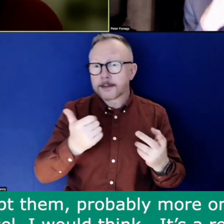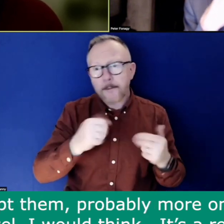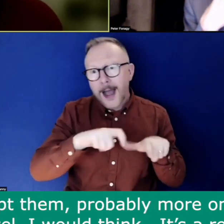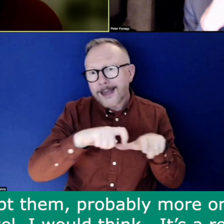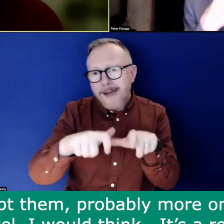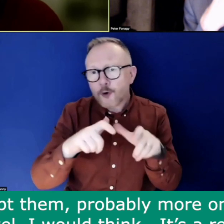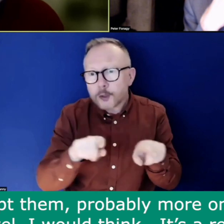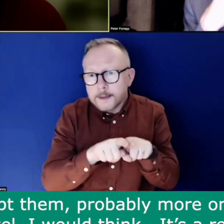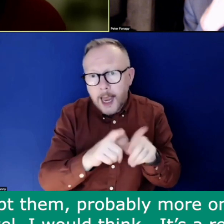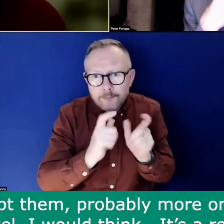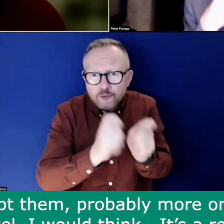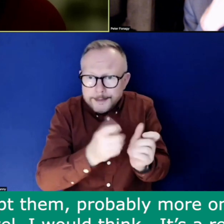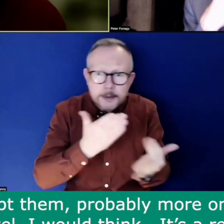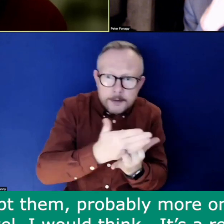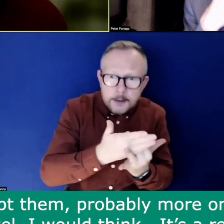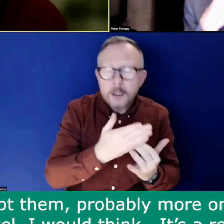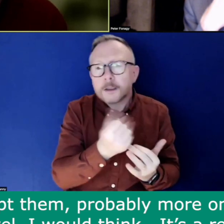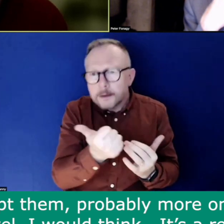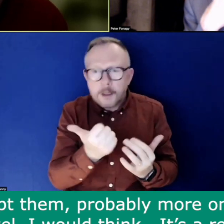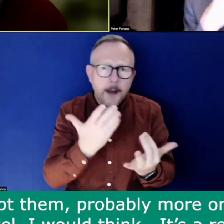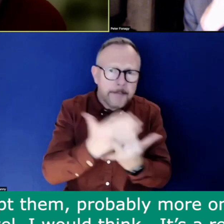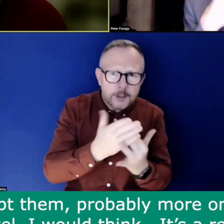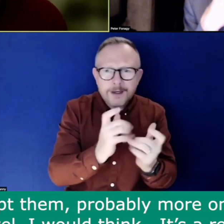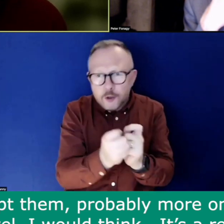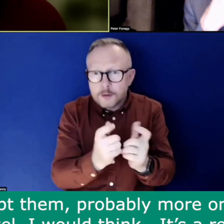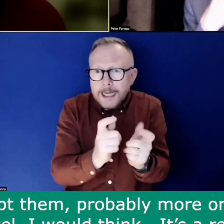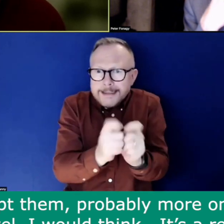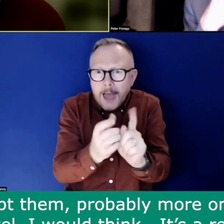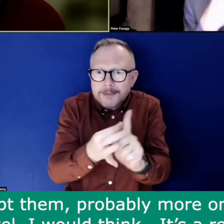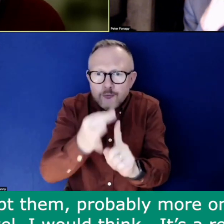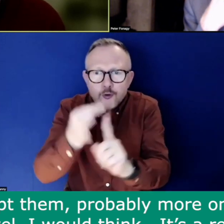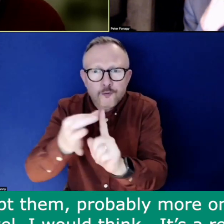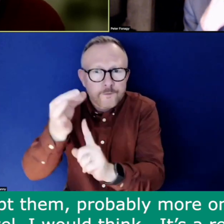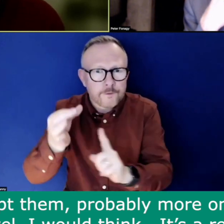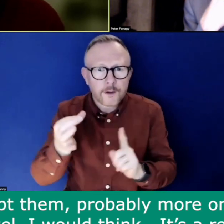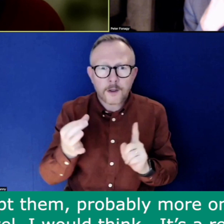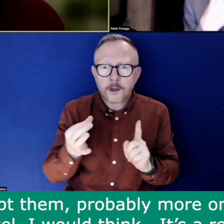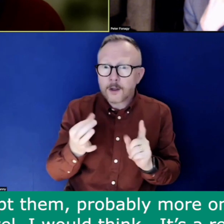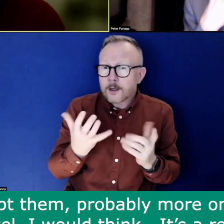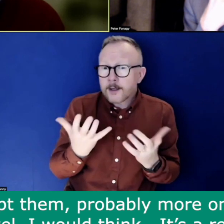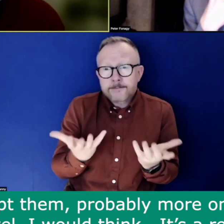adapt them, probably more on an individual level than a kind of groups of people level,